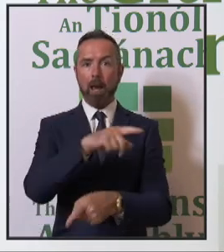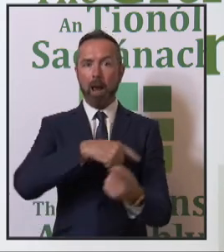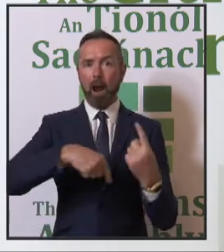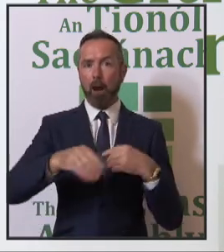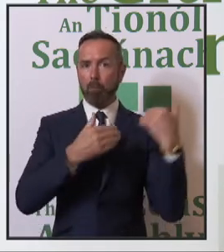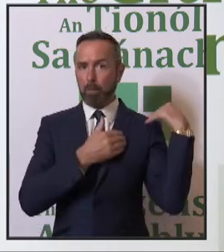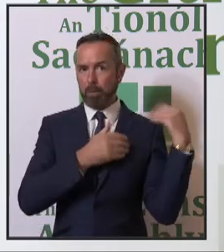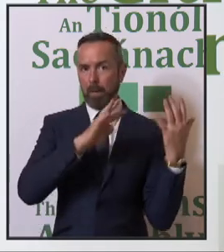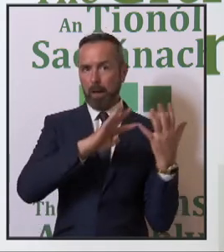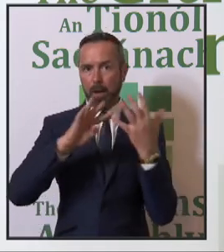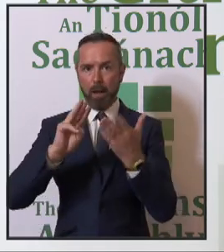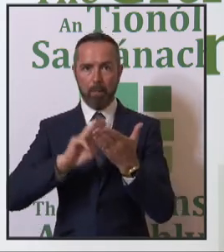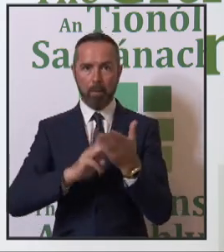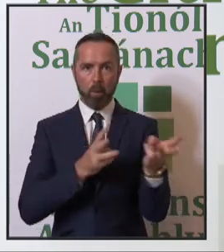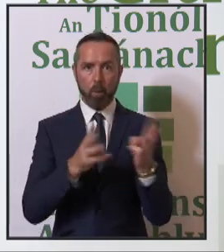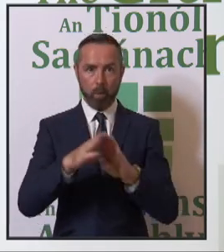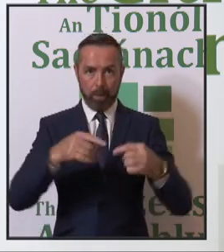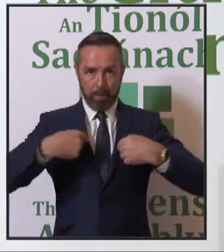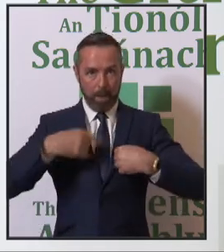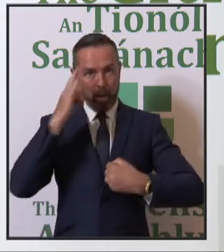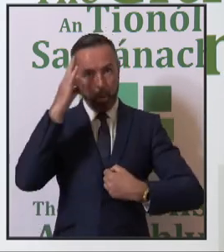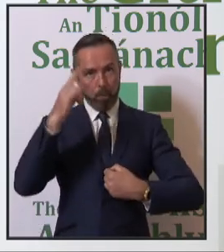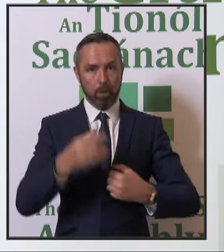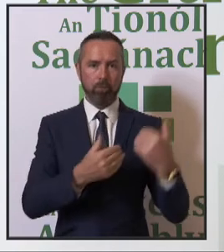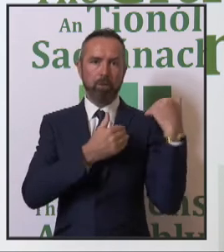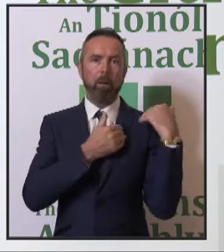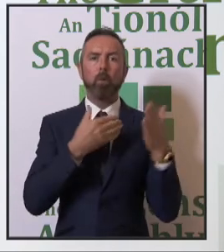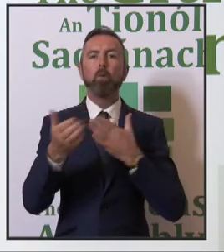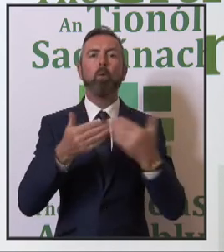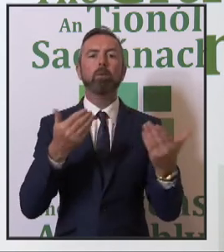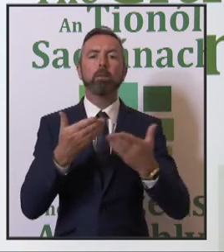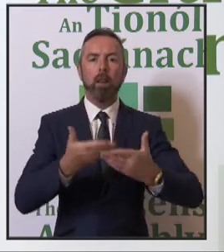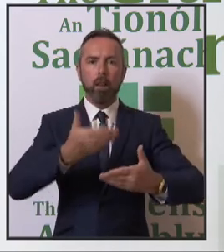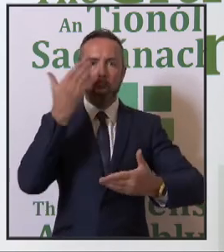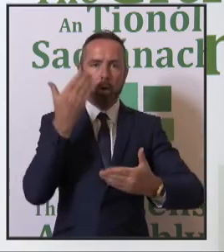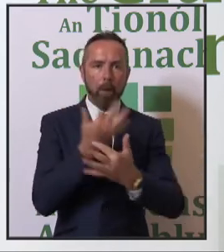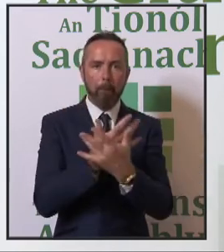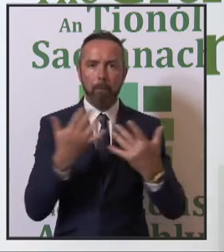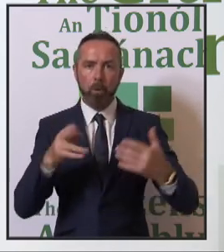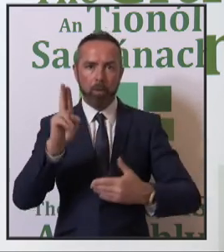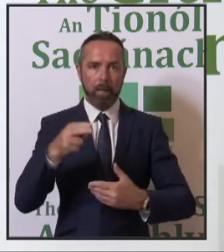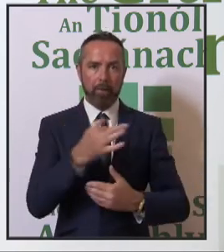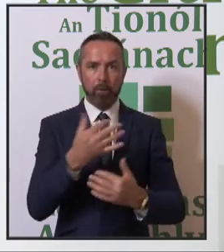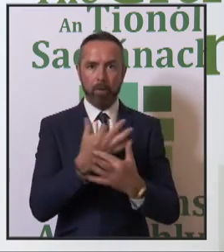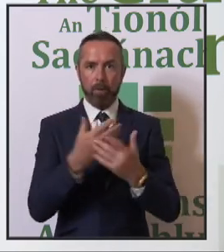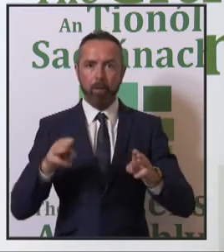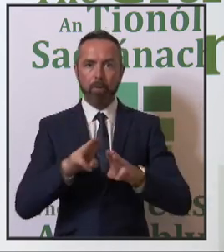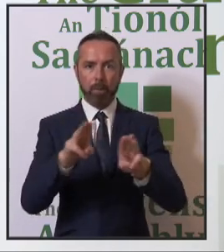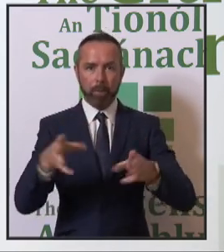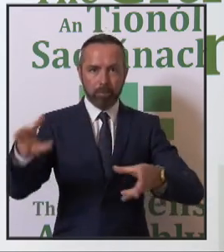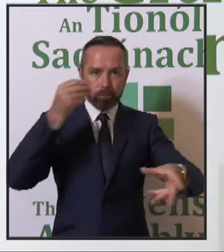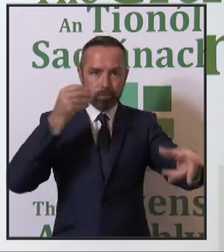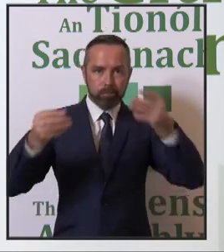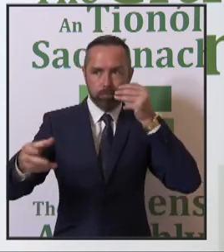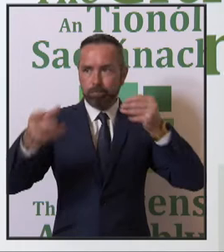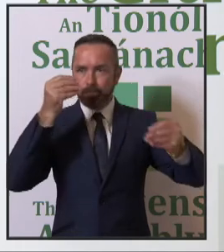members with working with me, I hope, our responsibility is to learn as much as we can from as many people as we can, and through